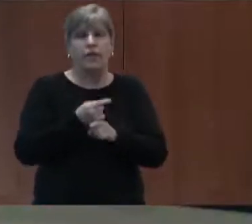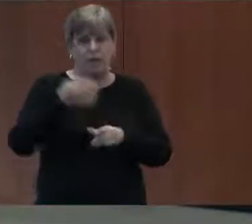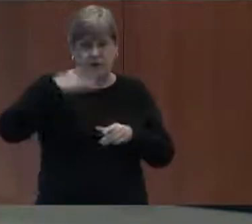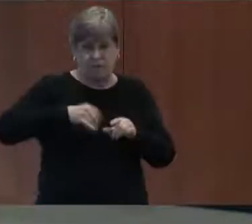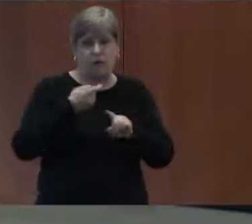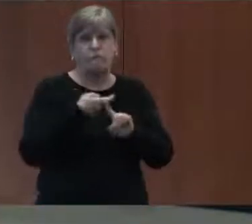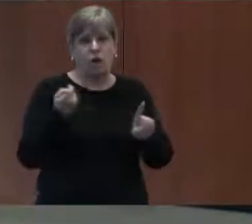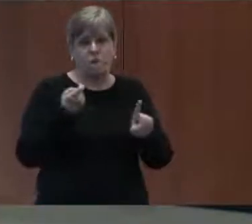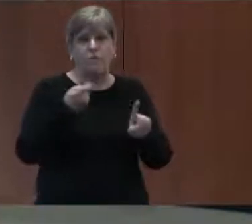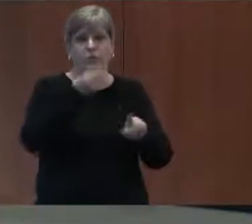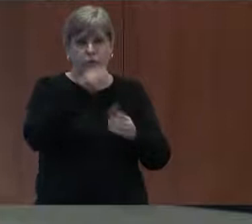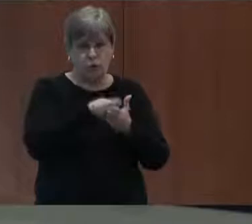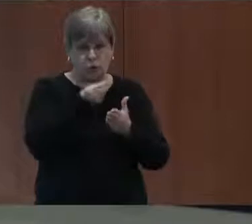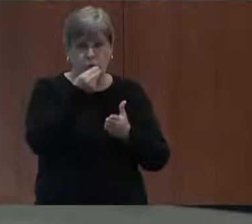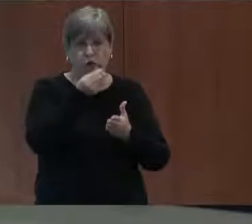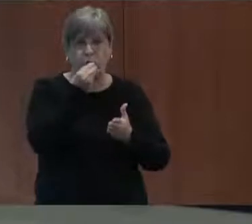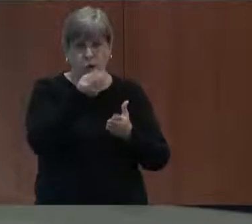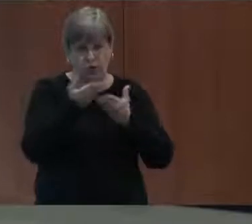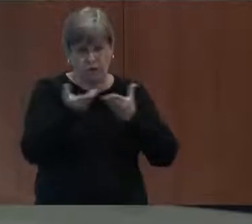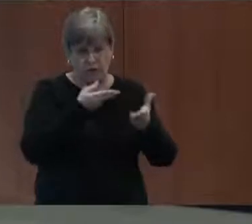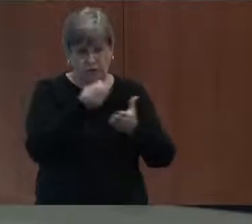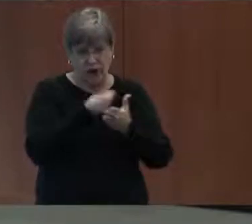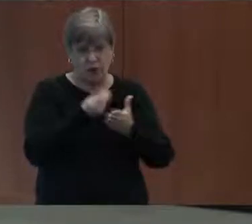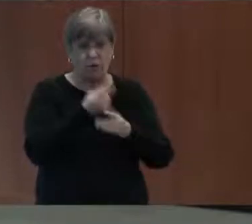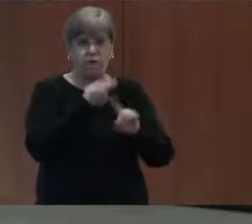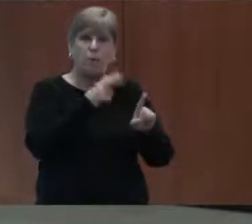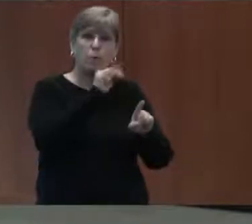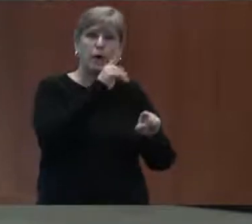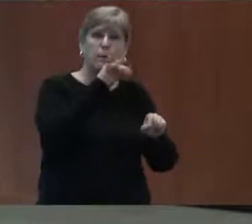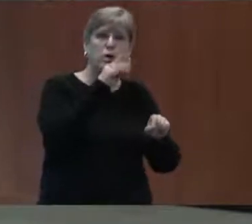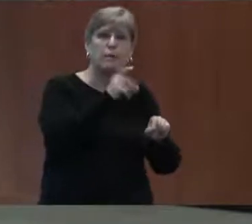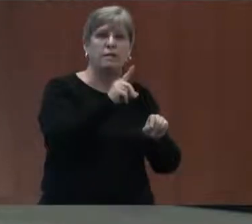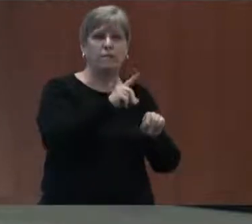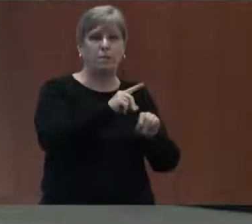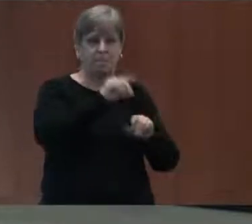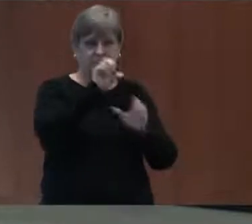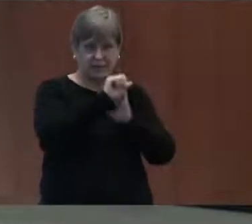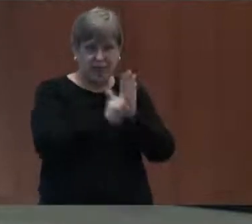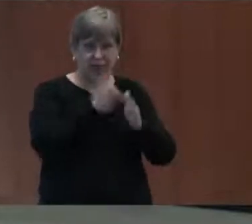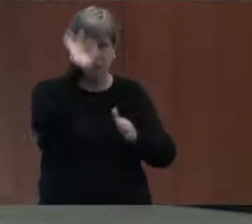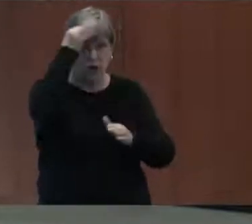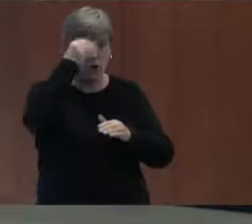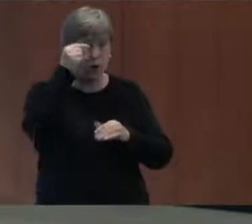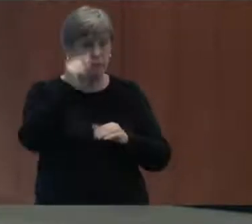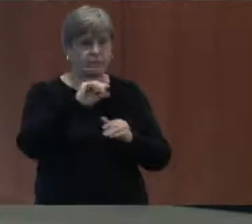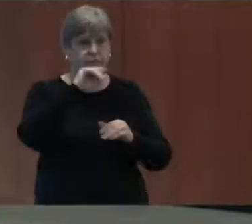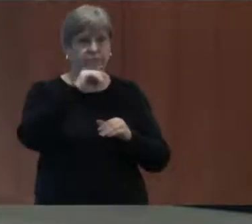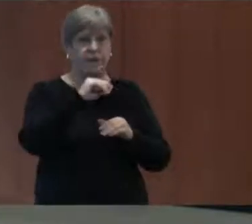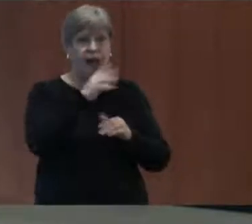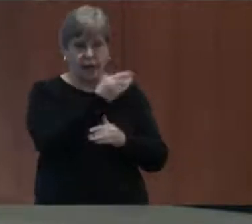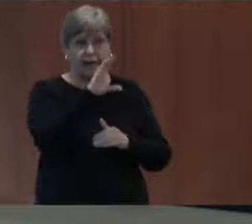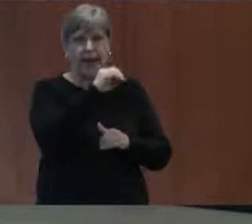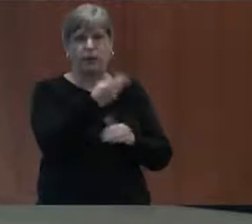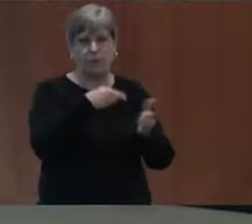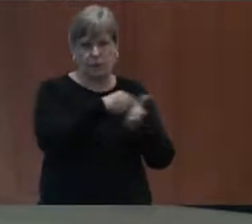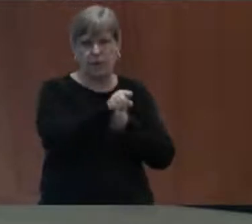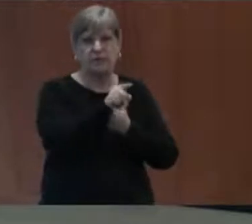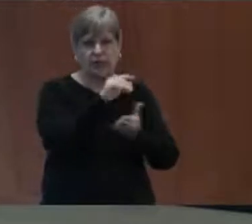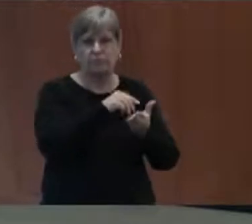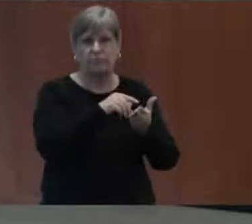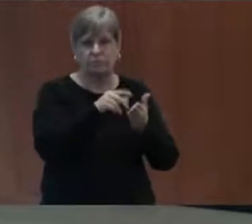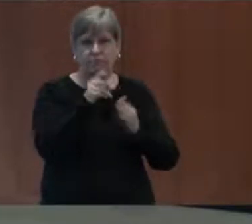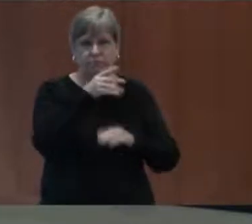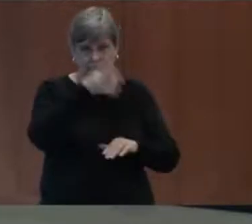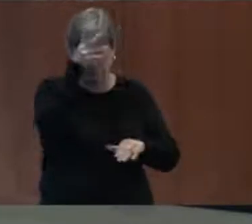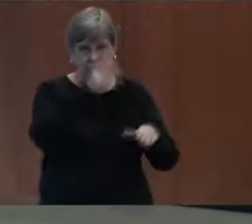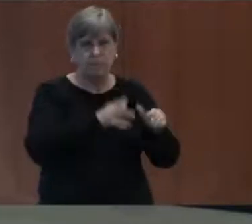are solely from reimbursements by both the state and federal government for meals that are served and the cash payments that families make to provide meals for their